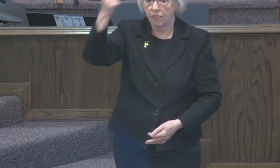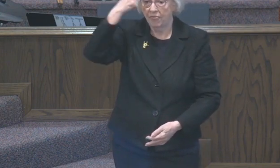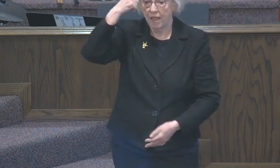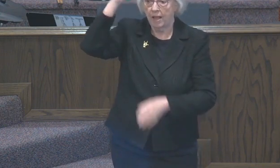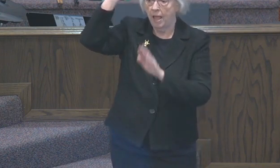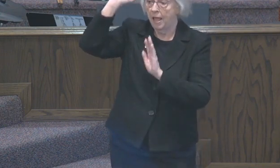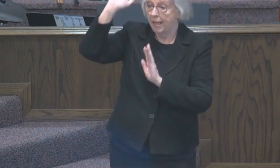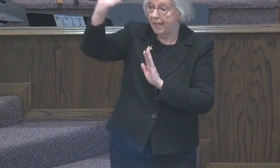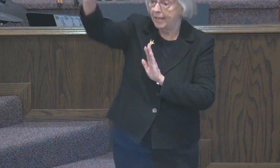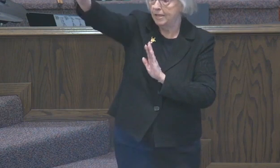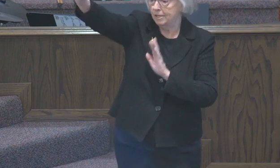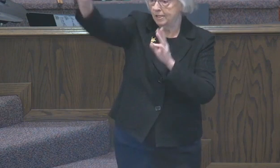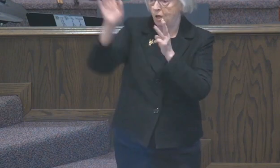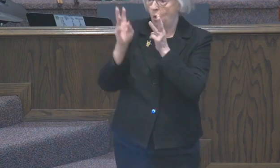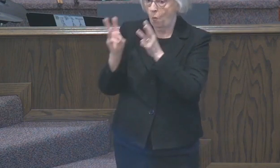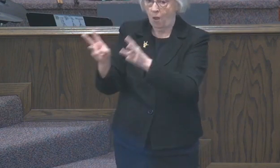with His will.